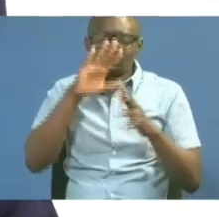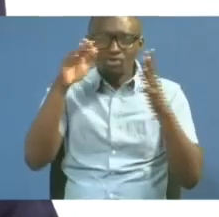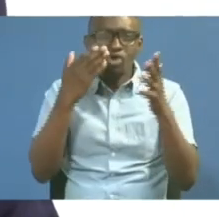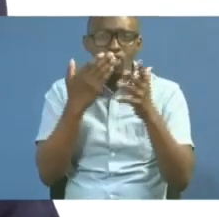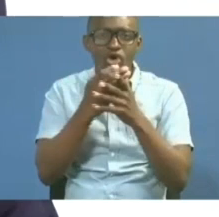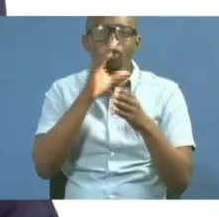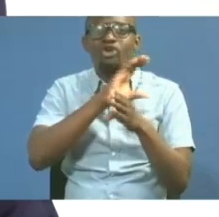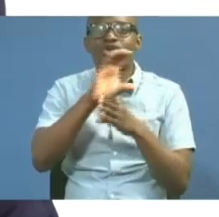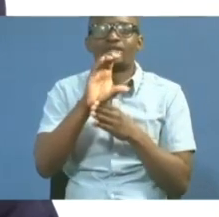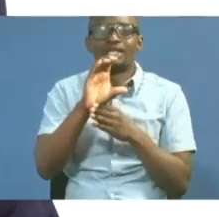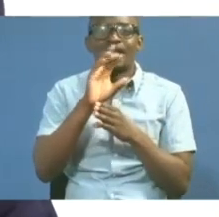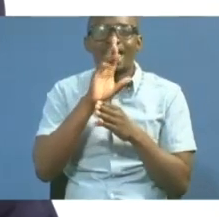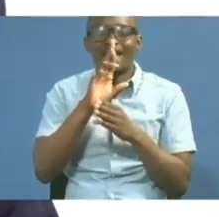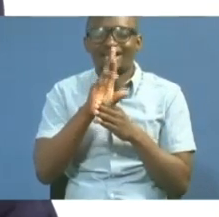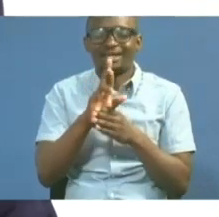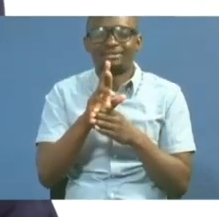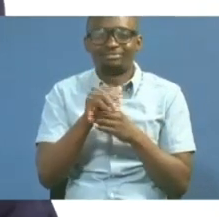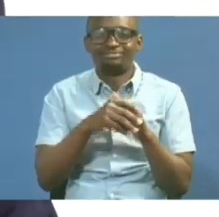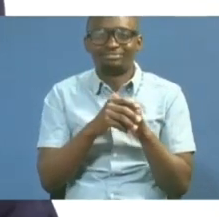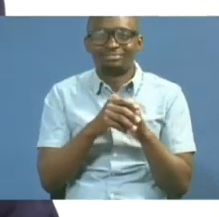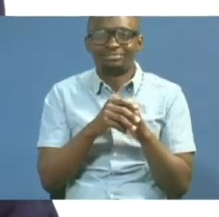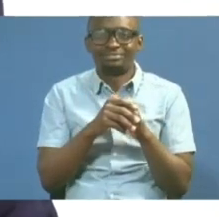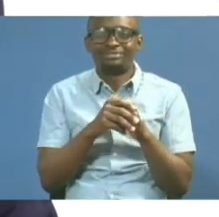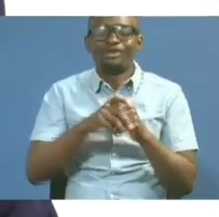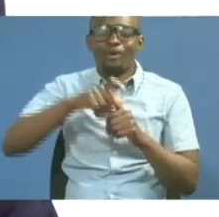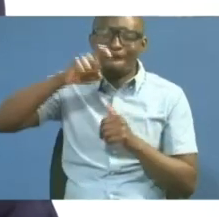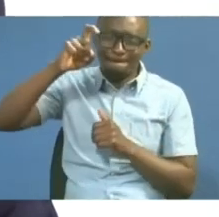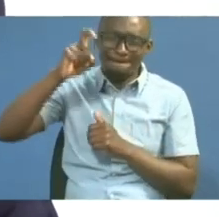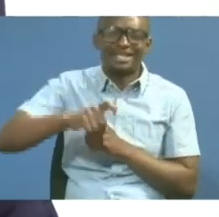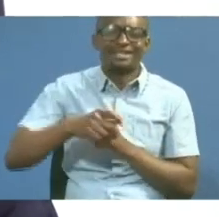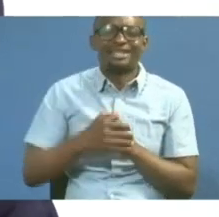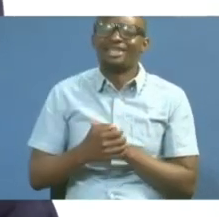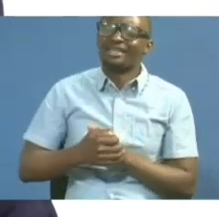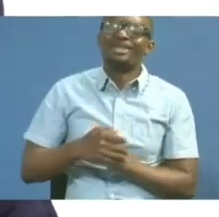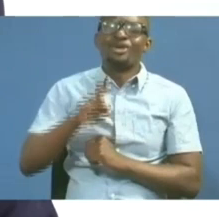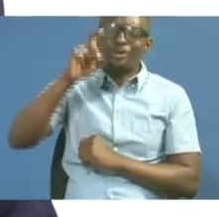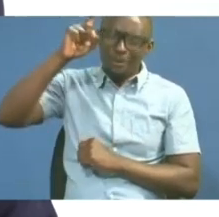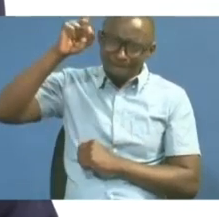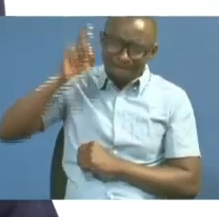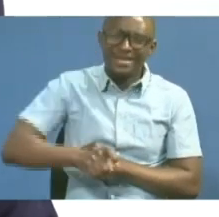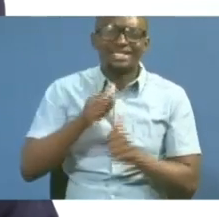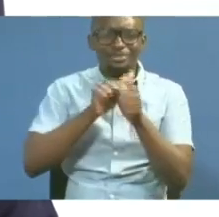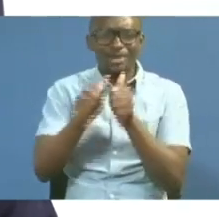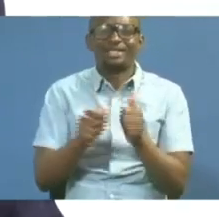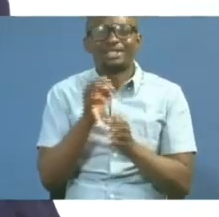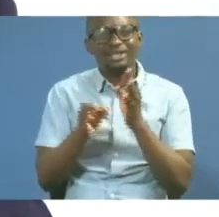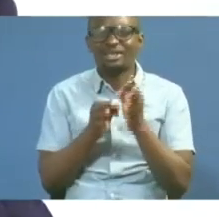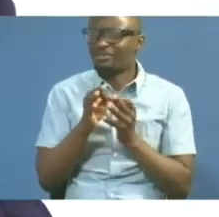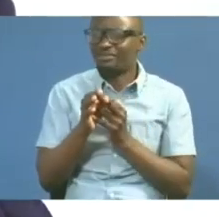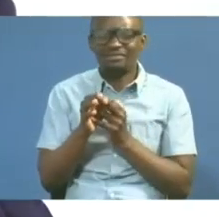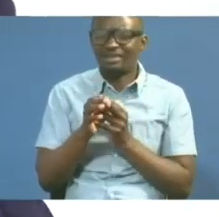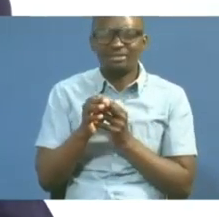school, all the courses are more or less compulsory and they must be passed. If you